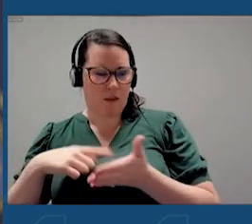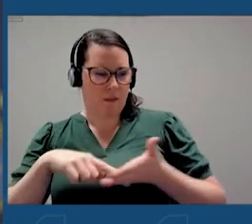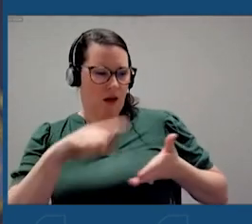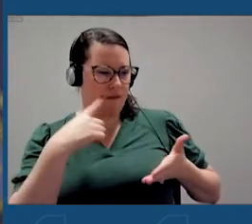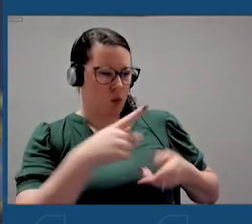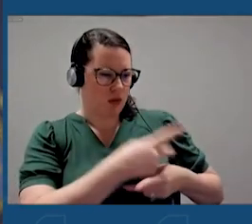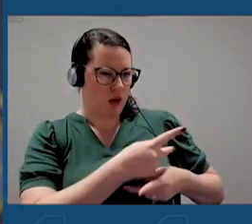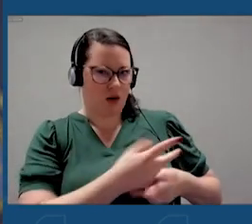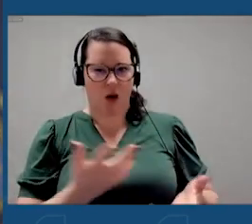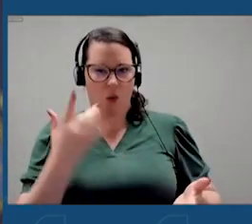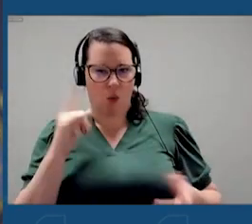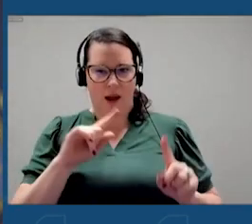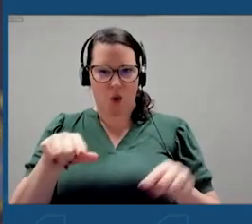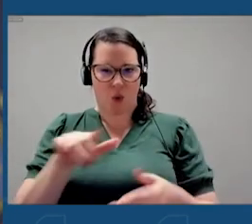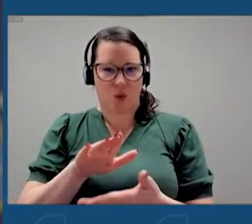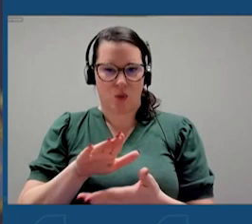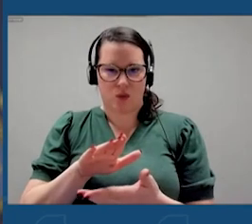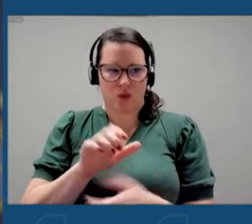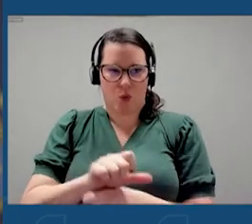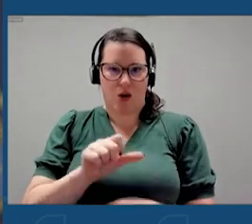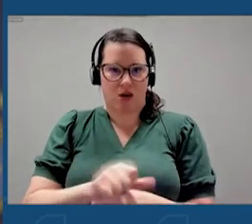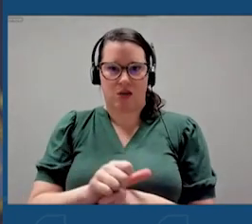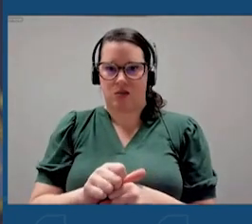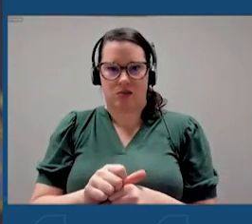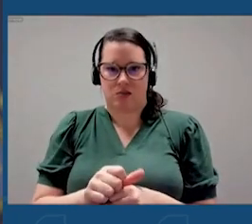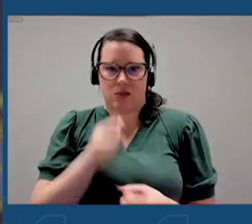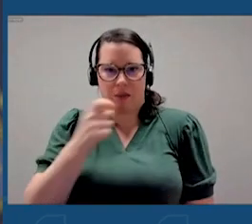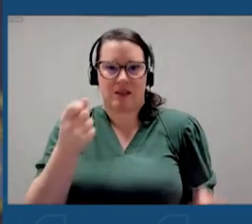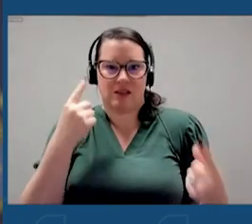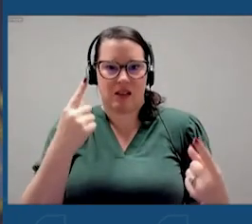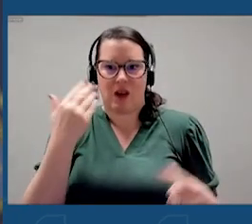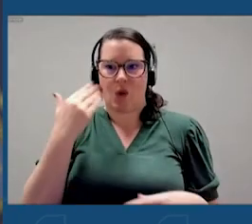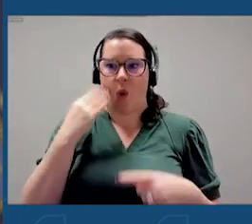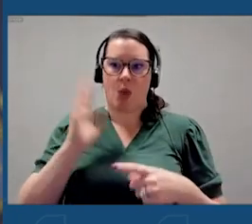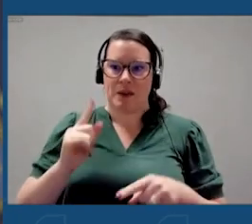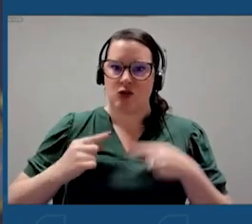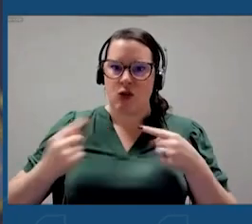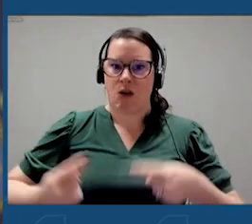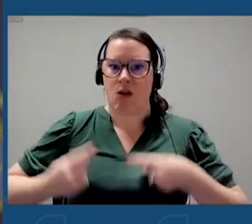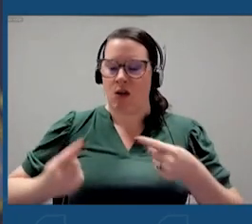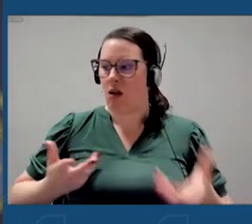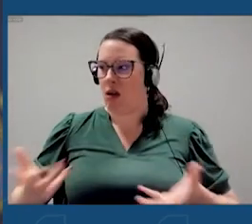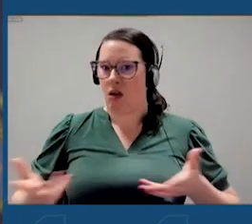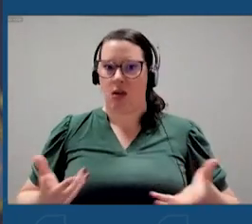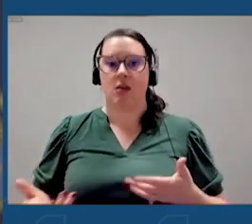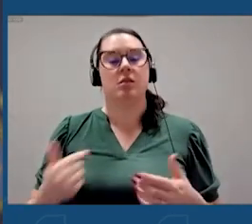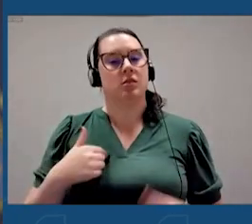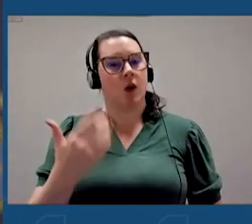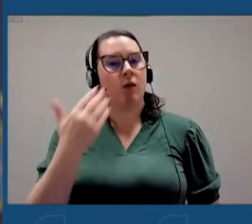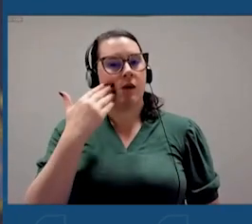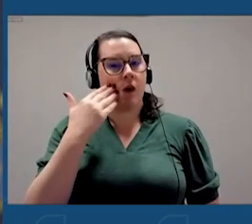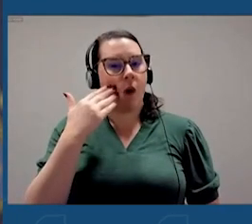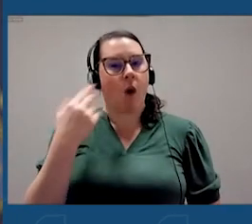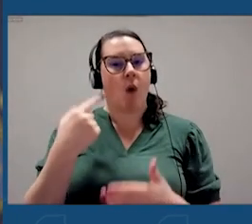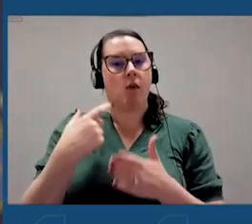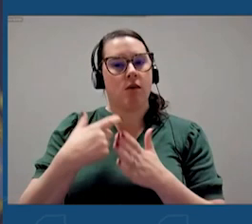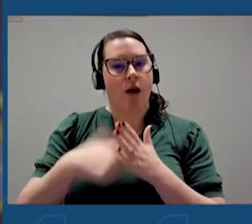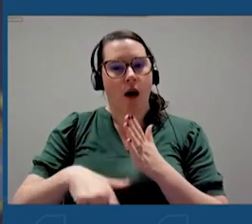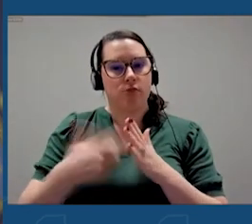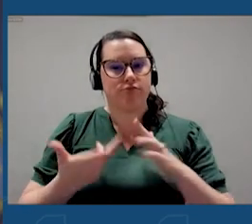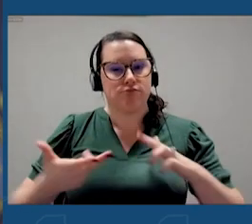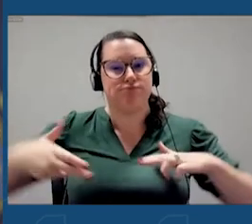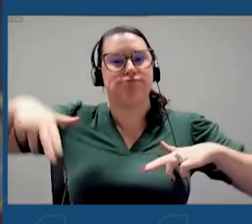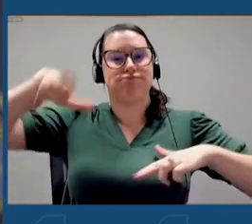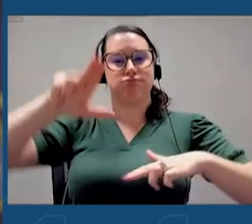Why do you get up in the morning? You know you're just going to struggle. It's just going to be a struggle. So we said, in light of the high inflation,